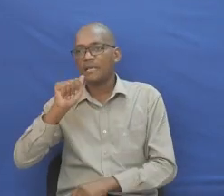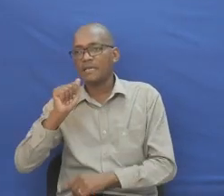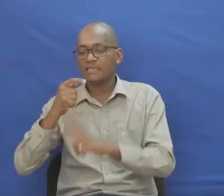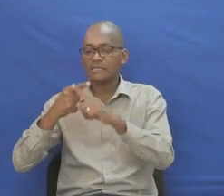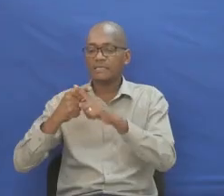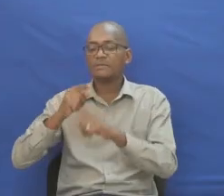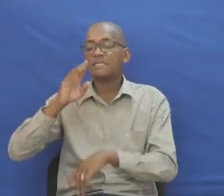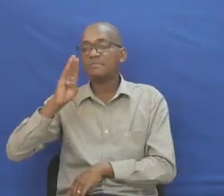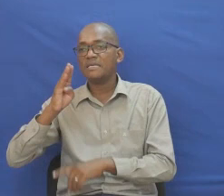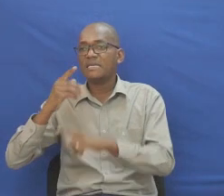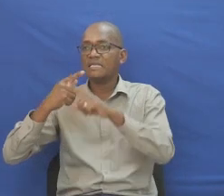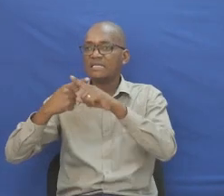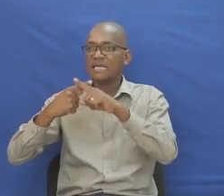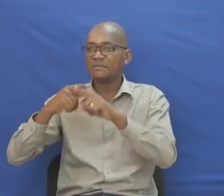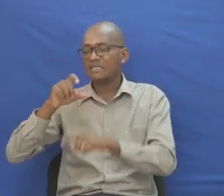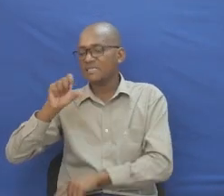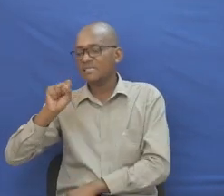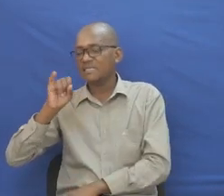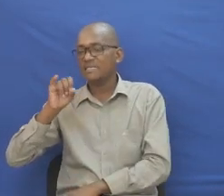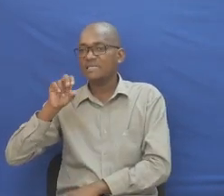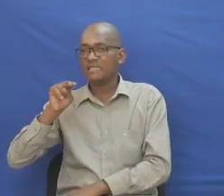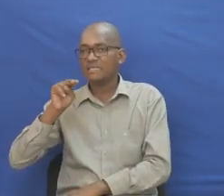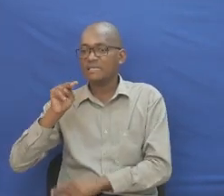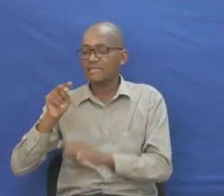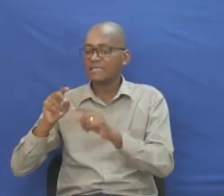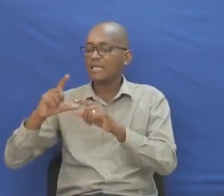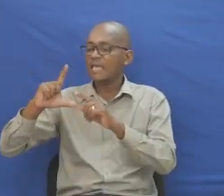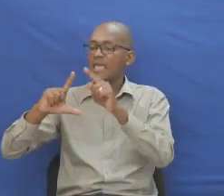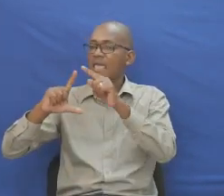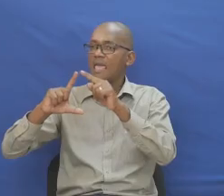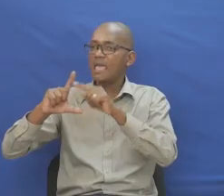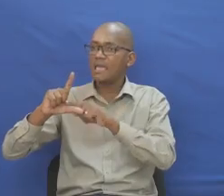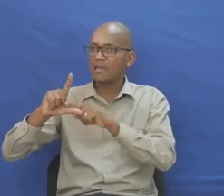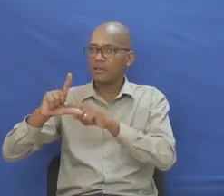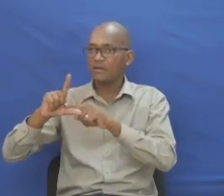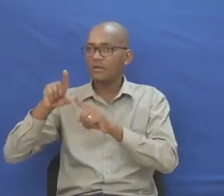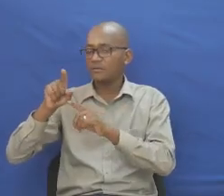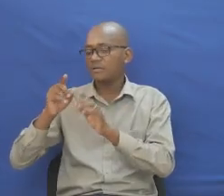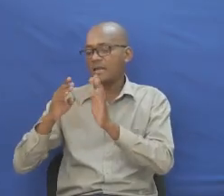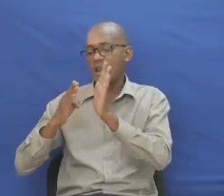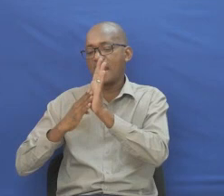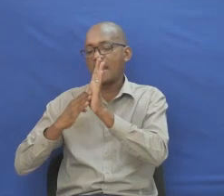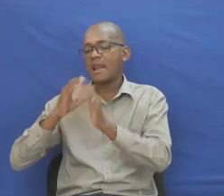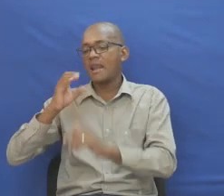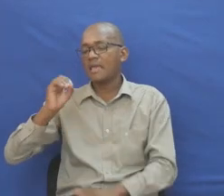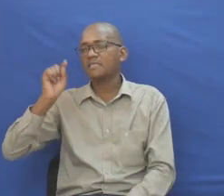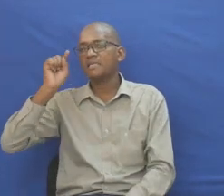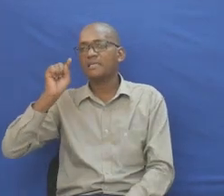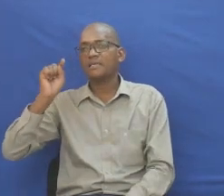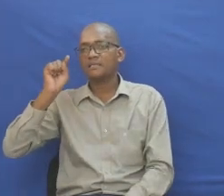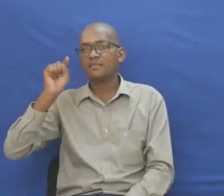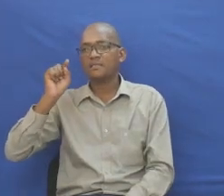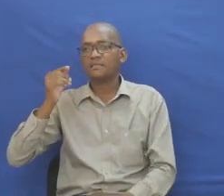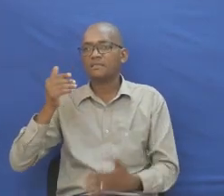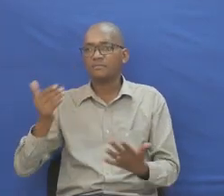times sine of the included angle, the angle between here, which is what? 90 degrees. But we know that sine of